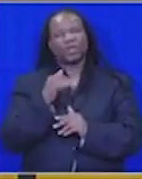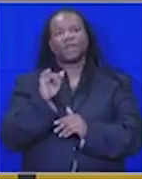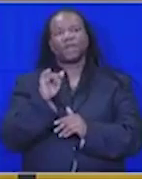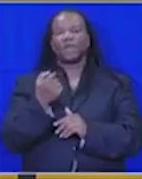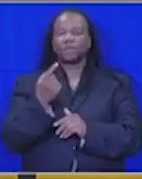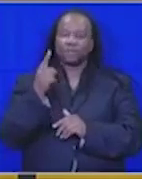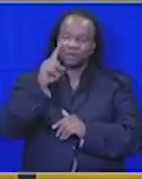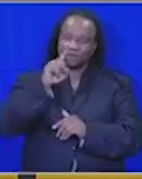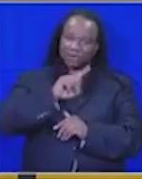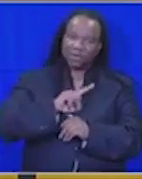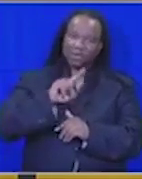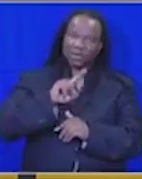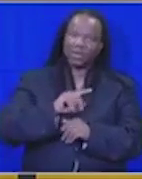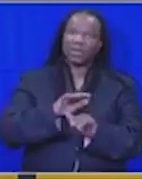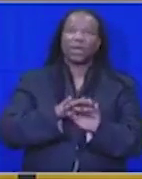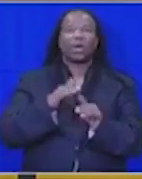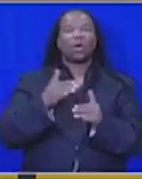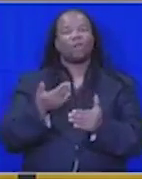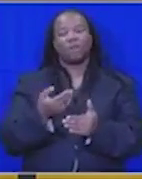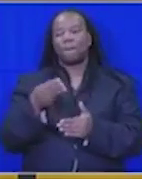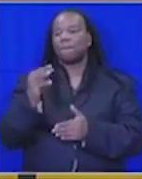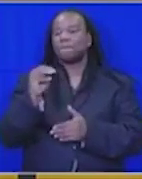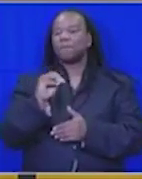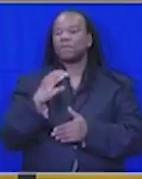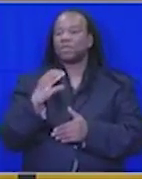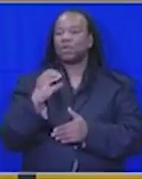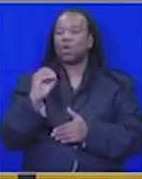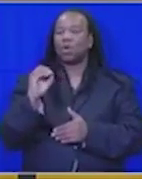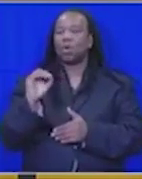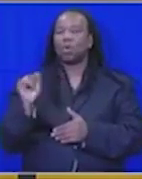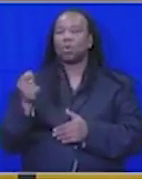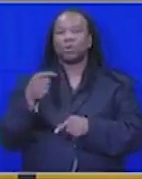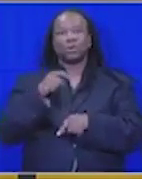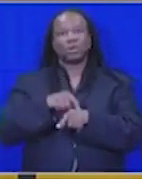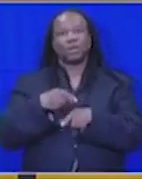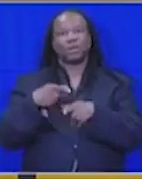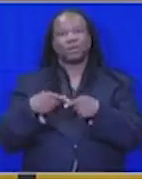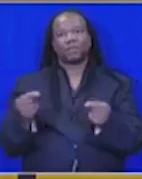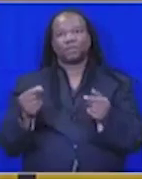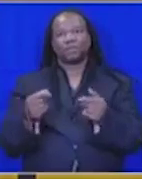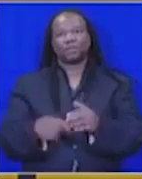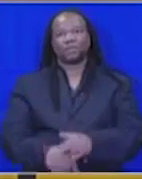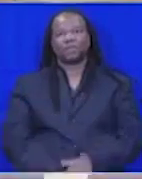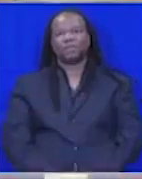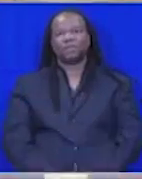puff piece about Motsoeneng on the SABC News. Honourable Member, your time is up.